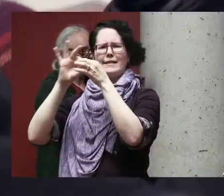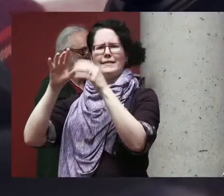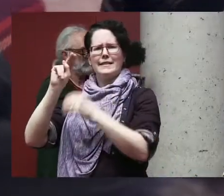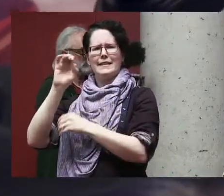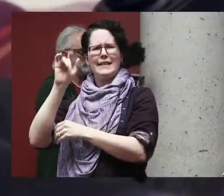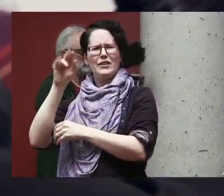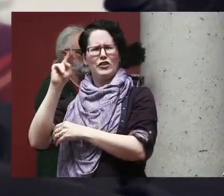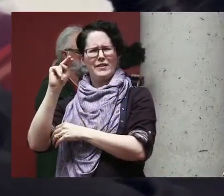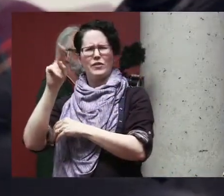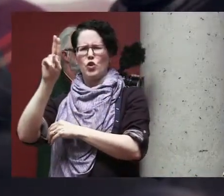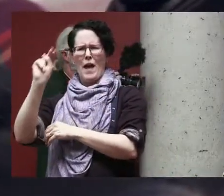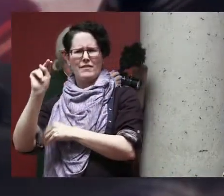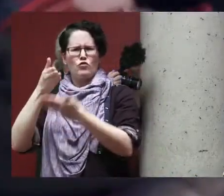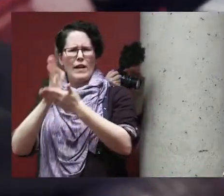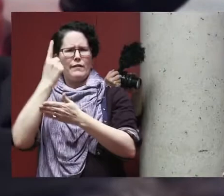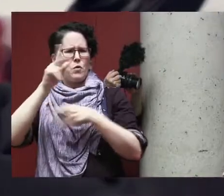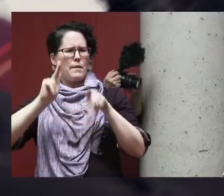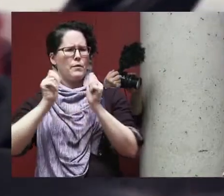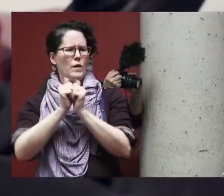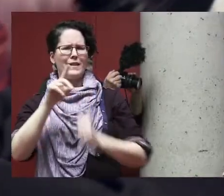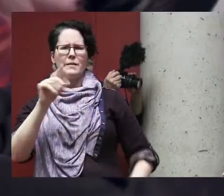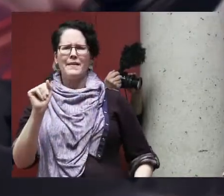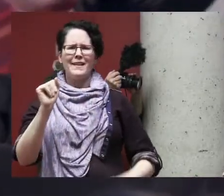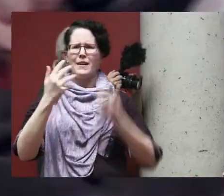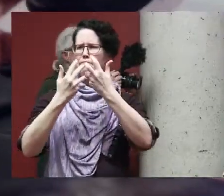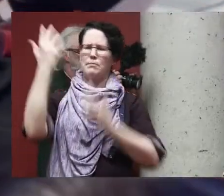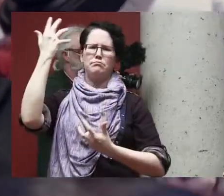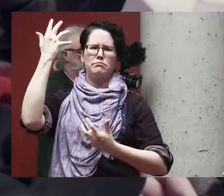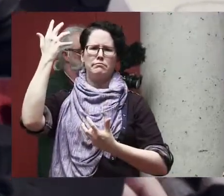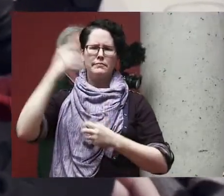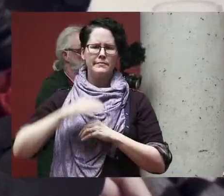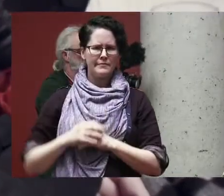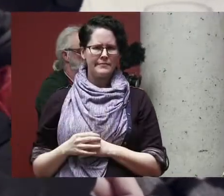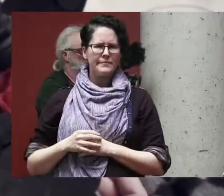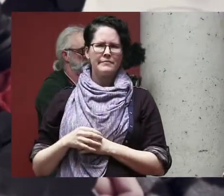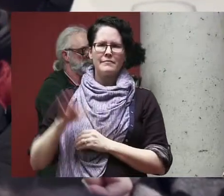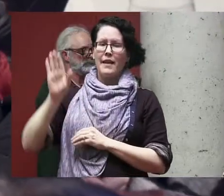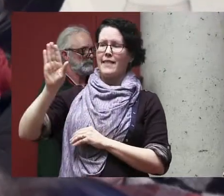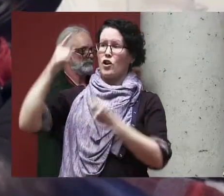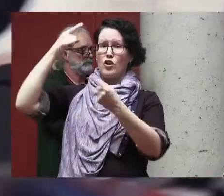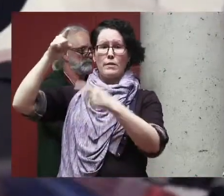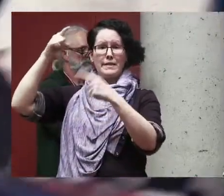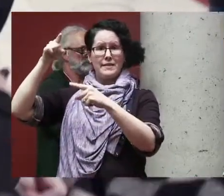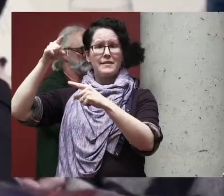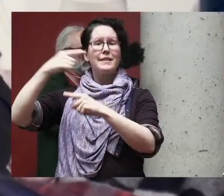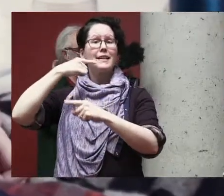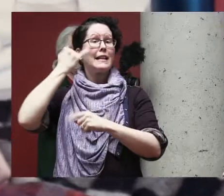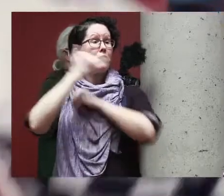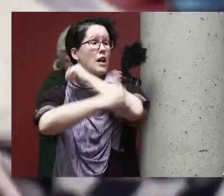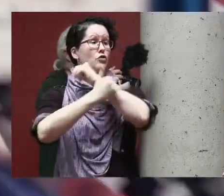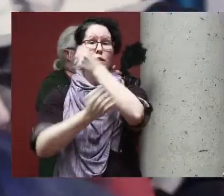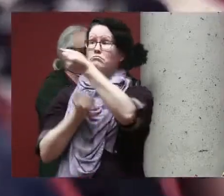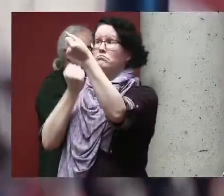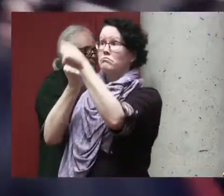2010. The convention states in Article 19 that countries that ratify the convention recognize